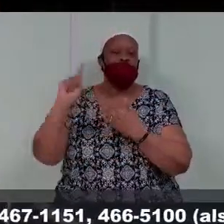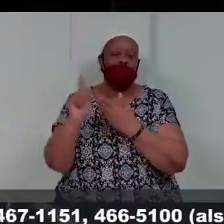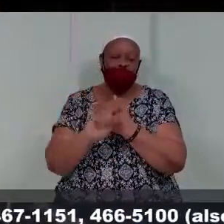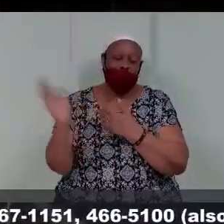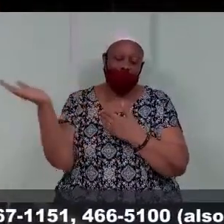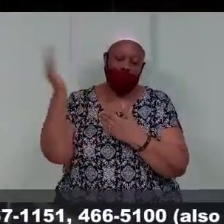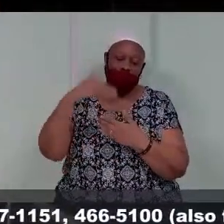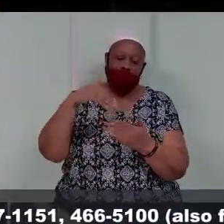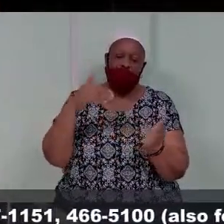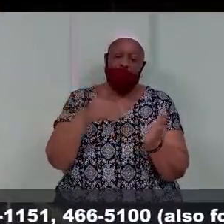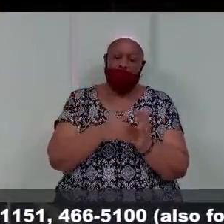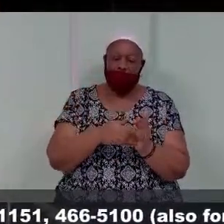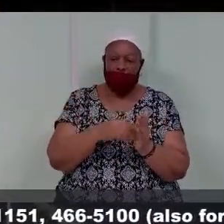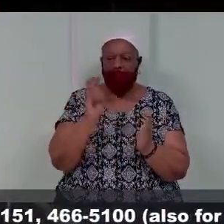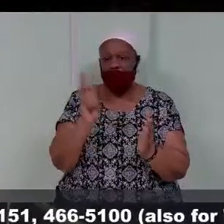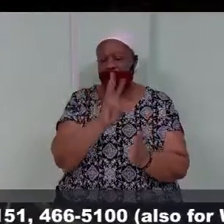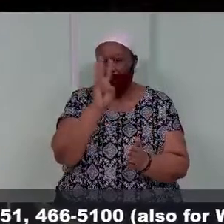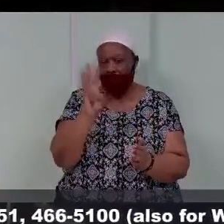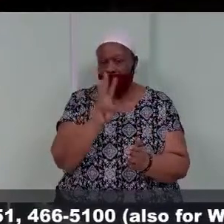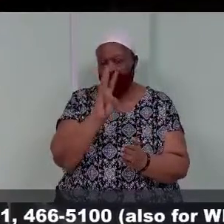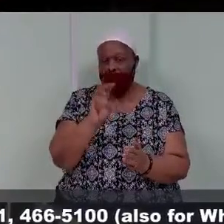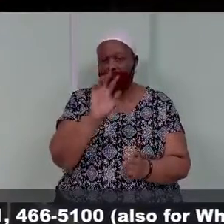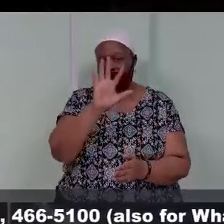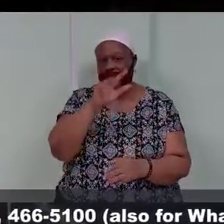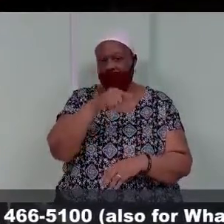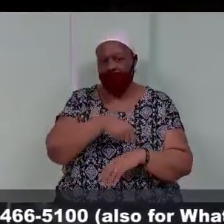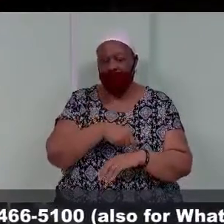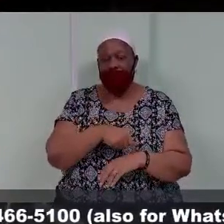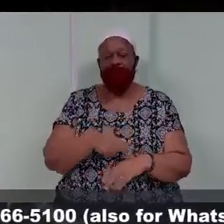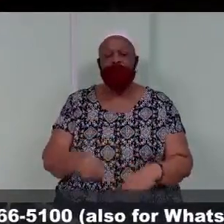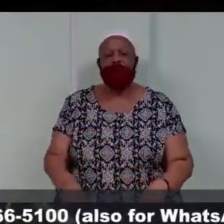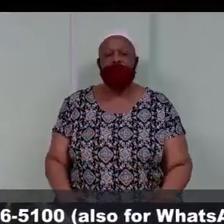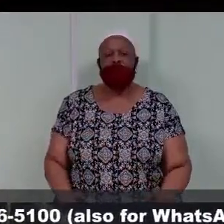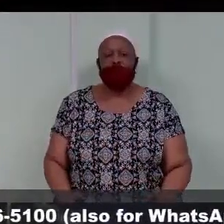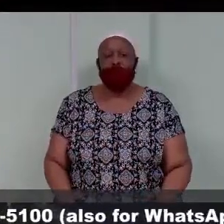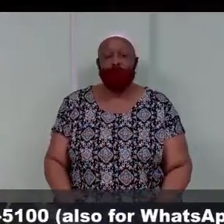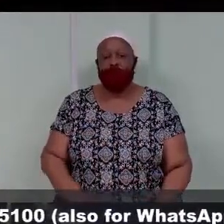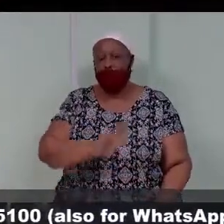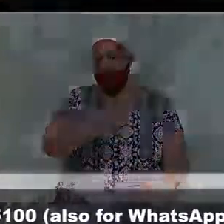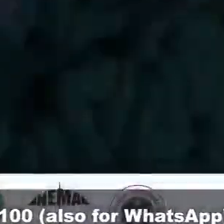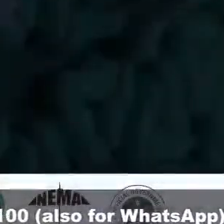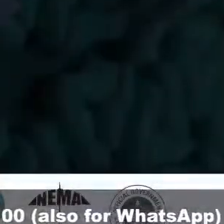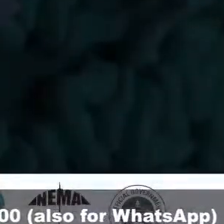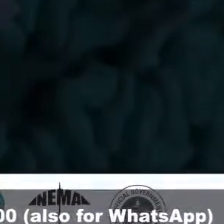be back on Wednesday at 5 p.m. Take care.